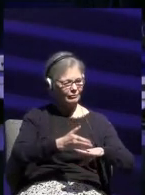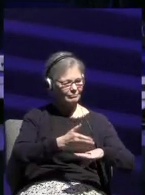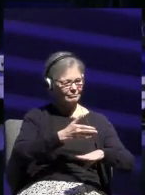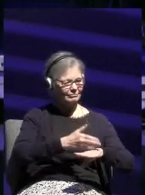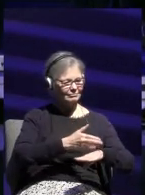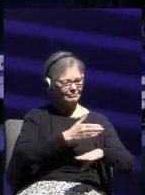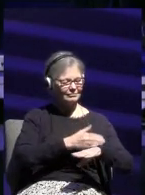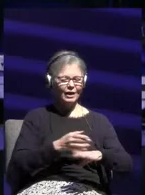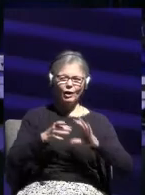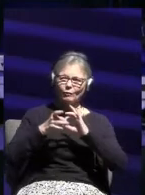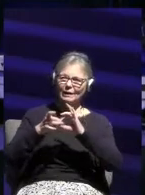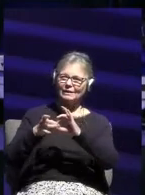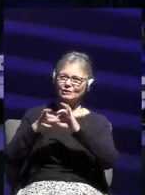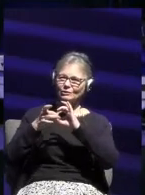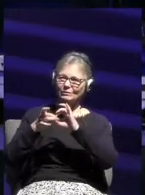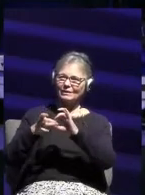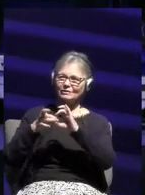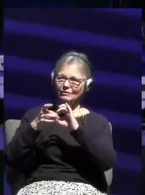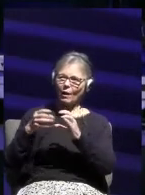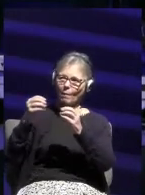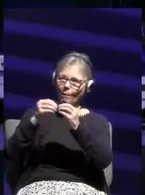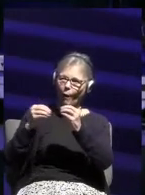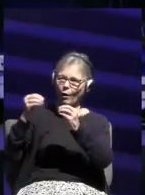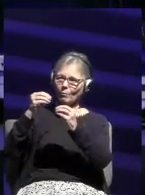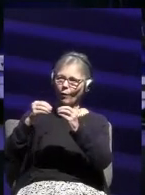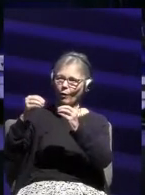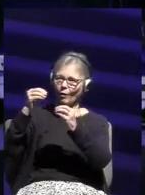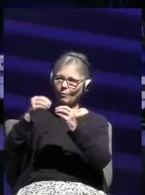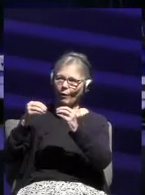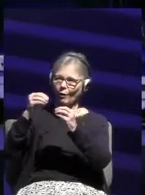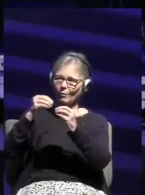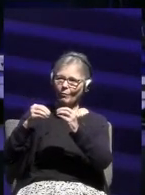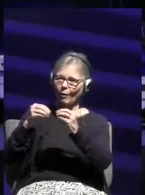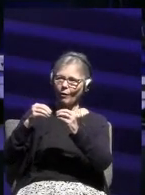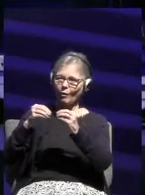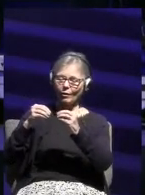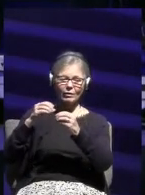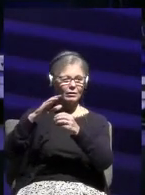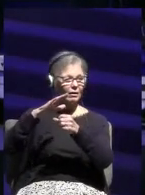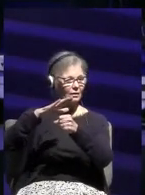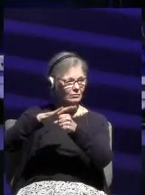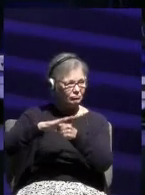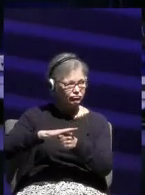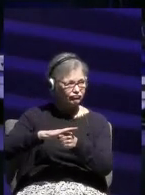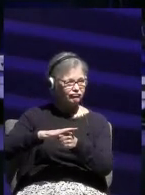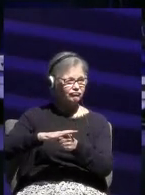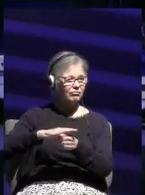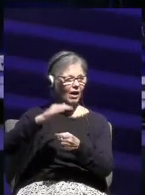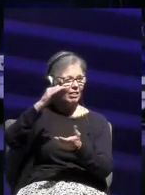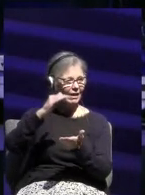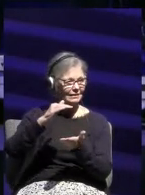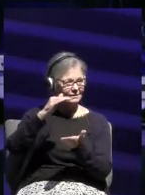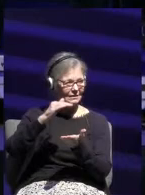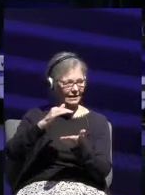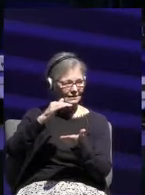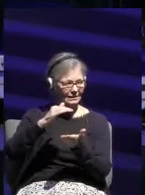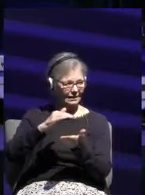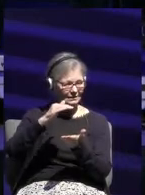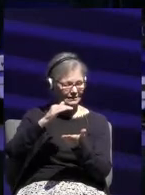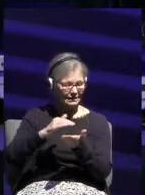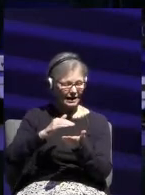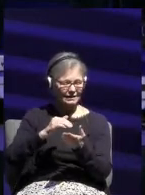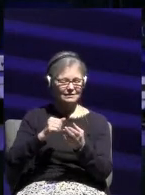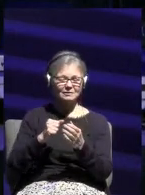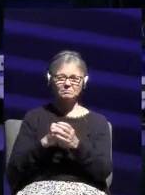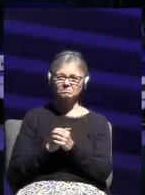and relationship about God being in our life. And eventually, what we should experience